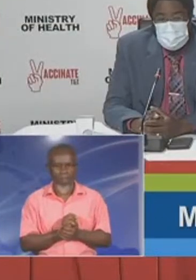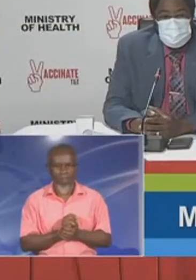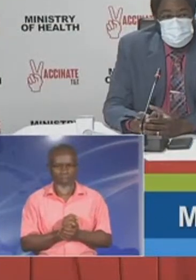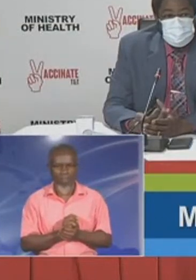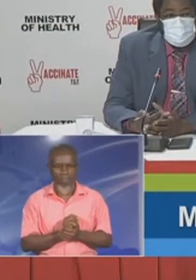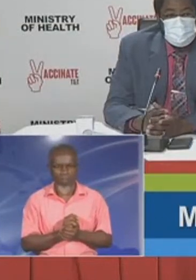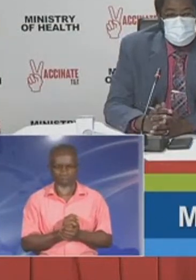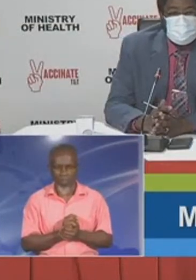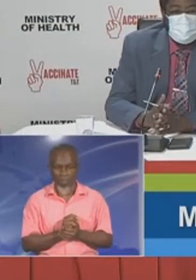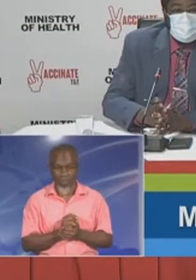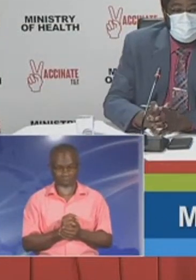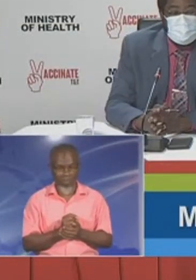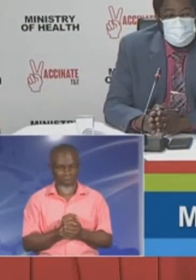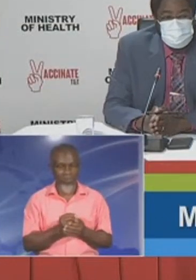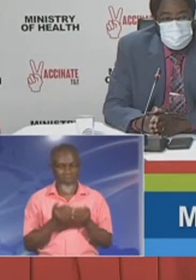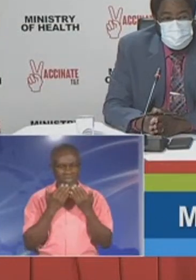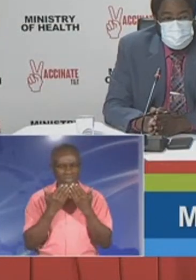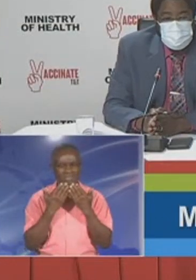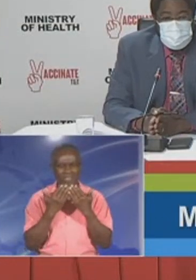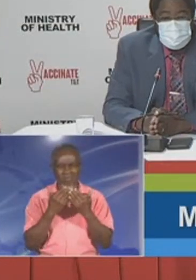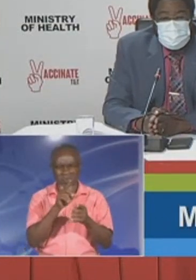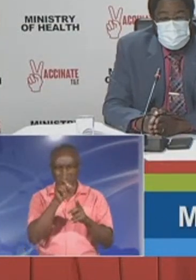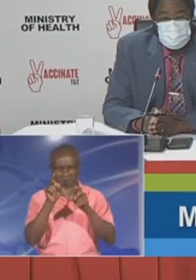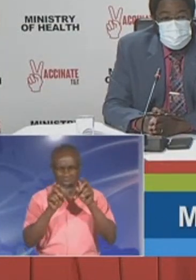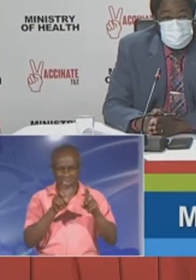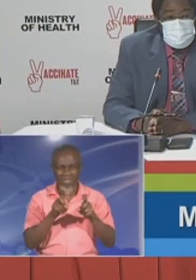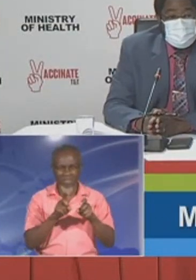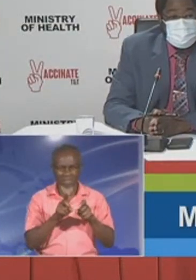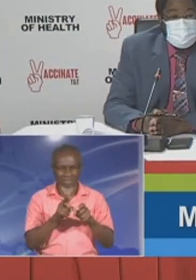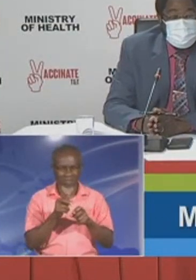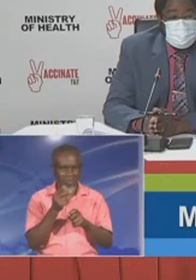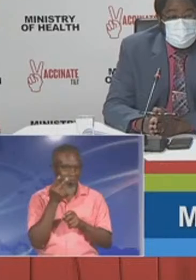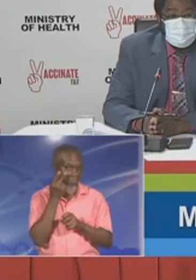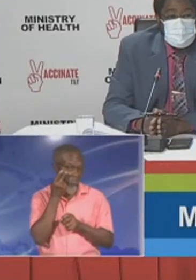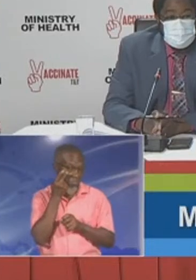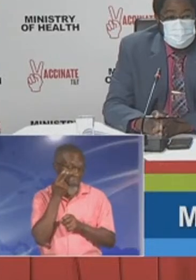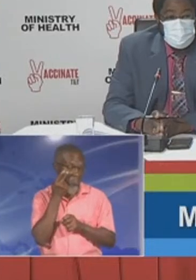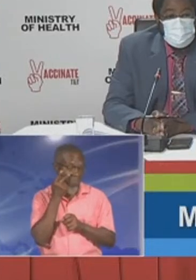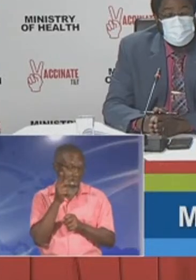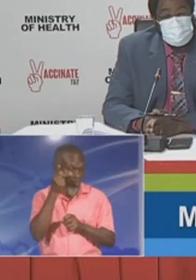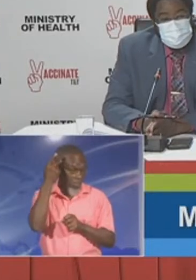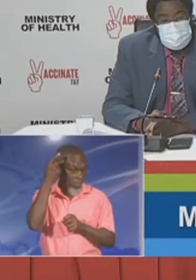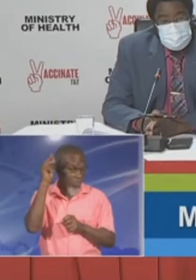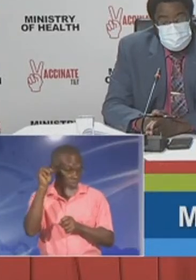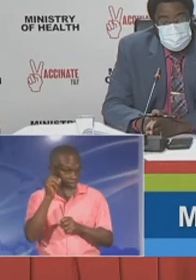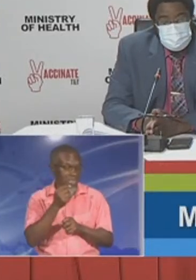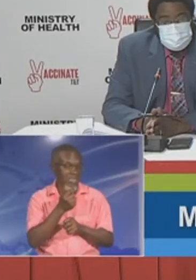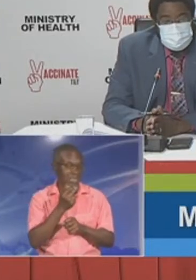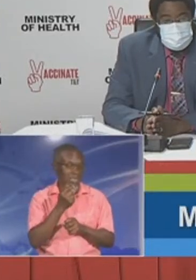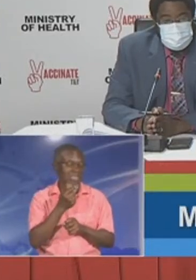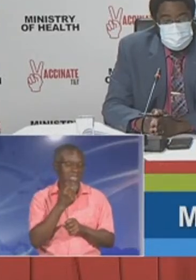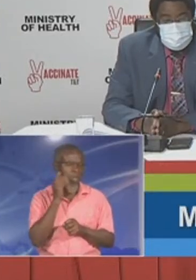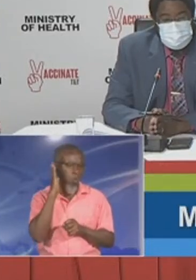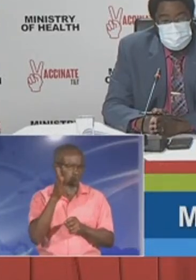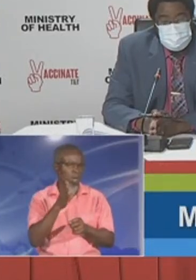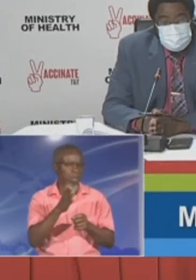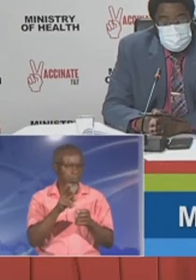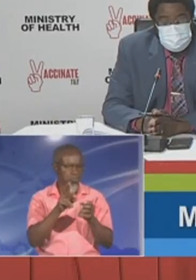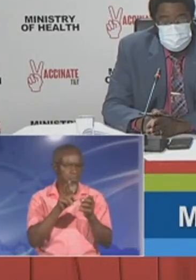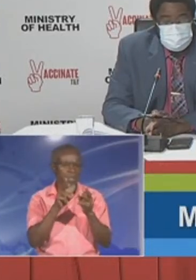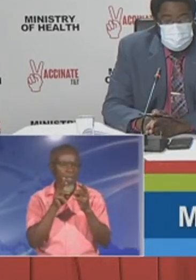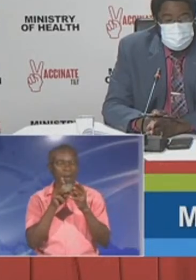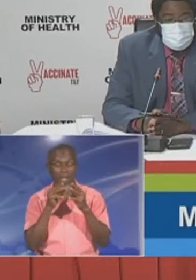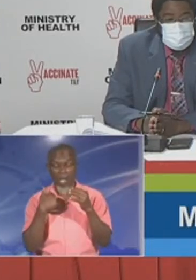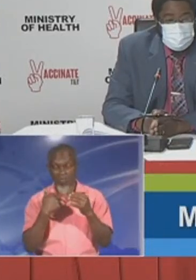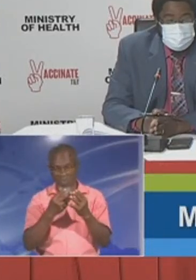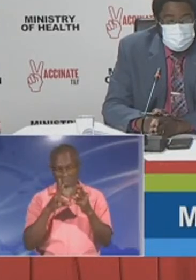Okay, so thanks for that. As you would have noted, the Prime Minister indicated that he will be meeting with the health team future